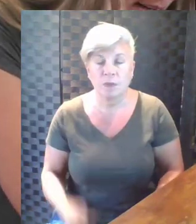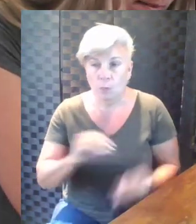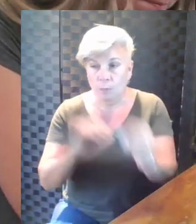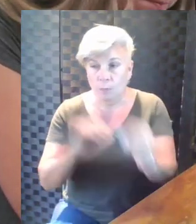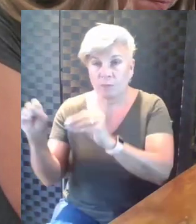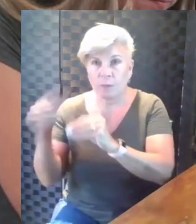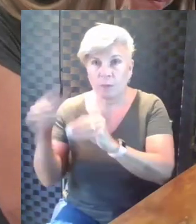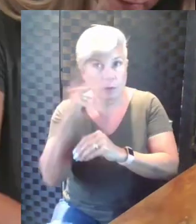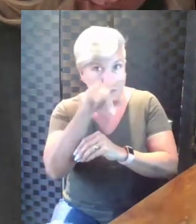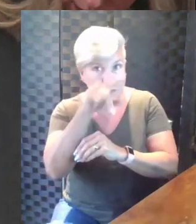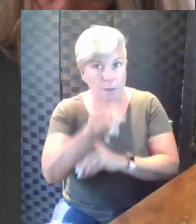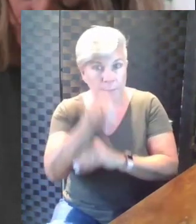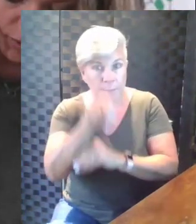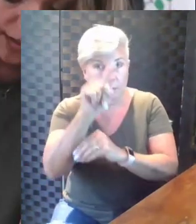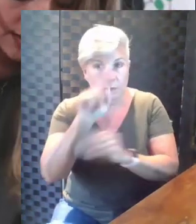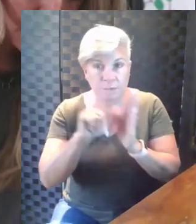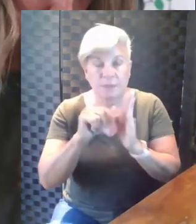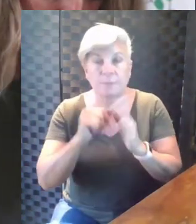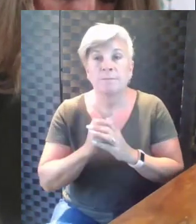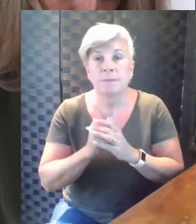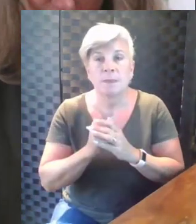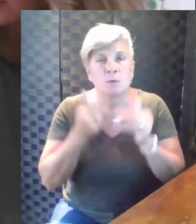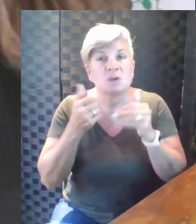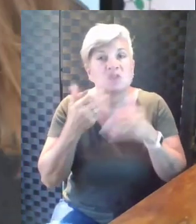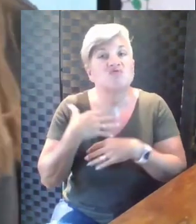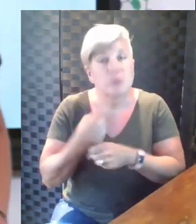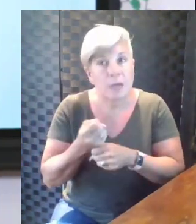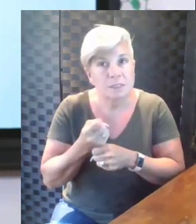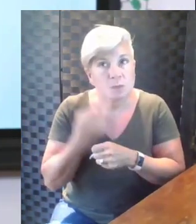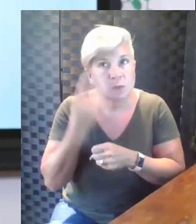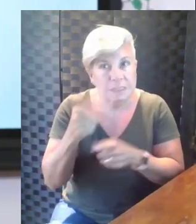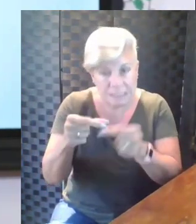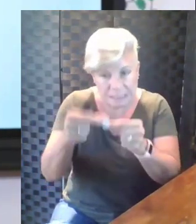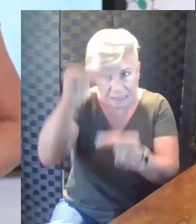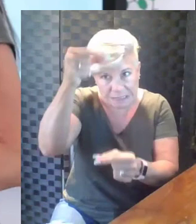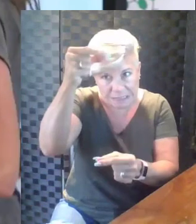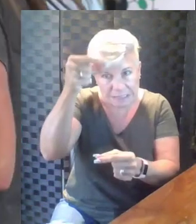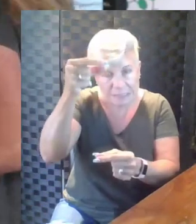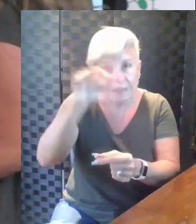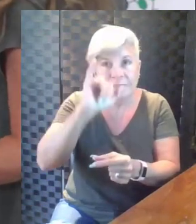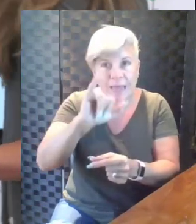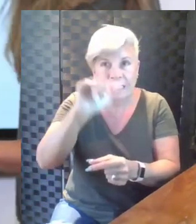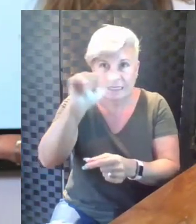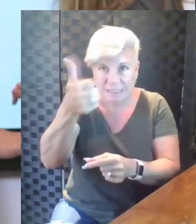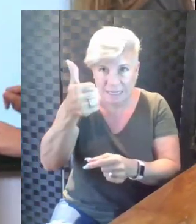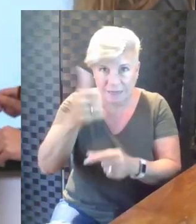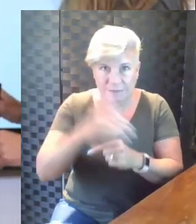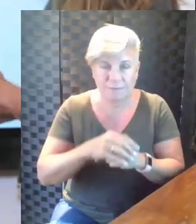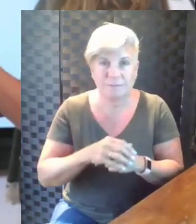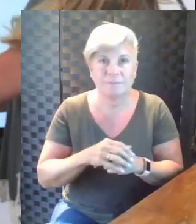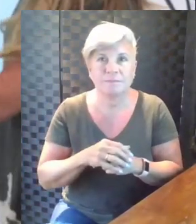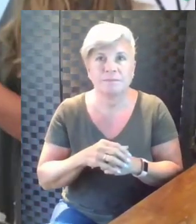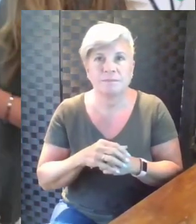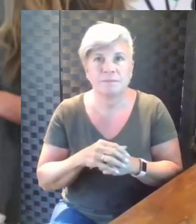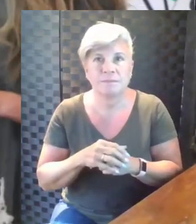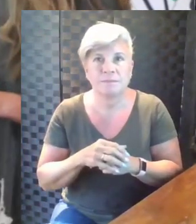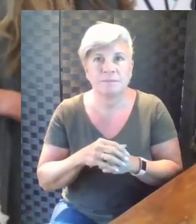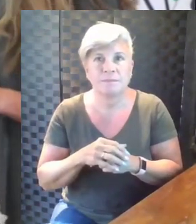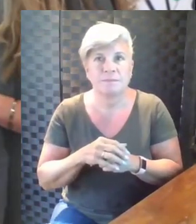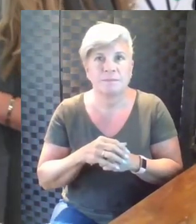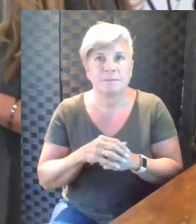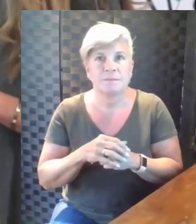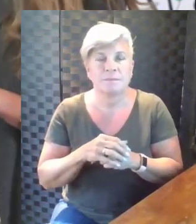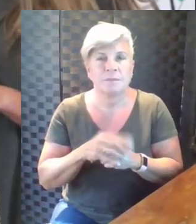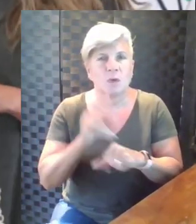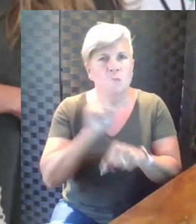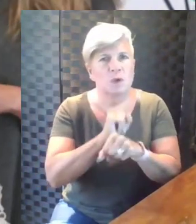on the screen, and we're going to trust that when we see that, it's a group of 10. All right, so